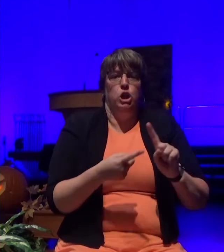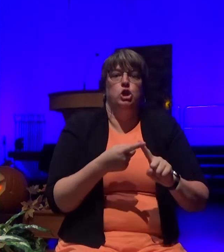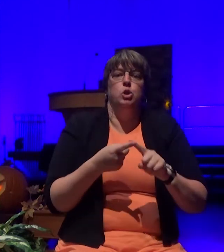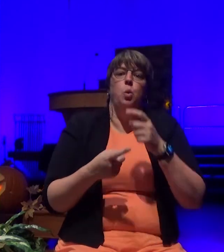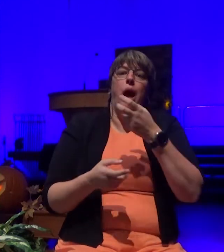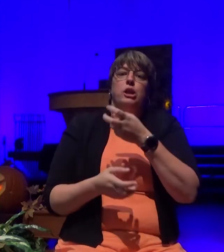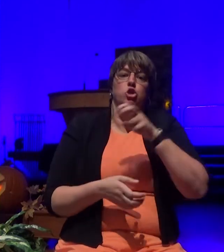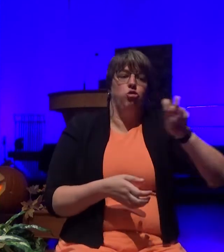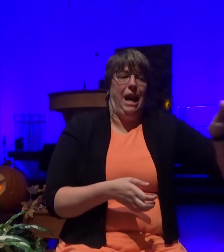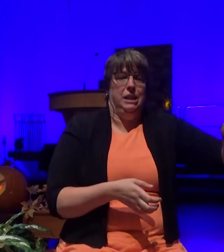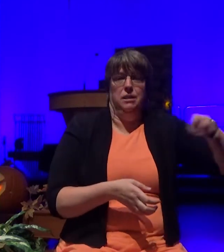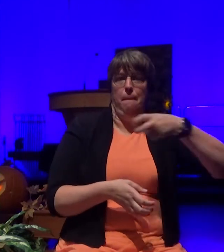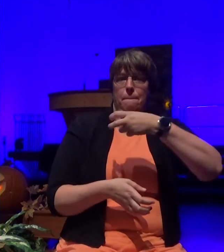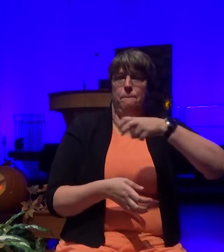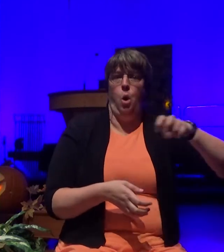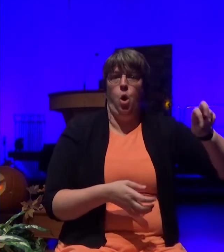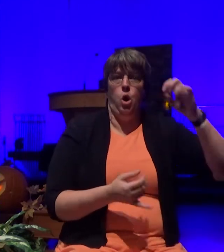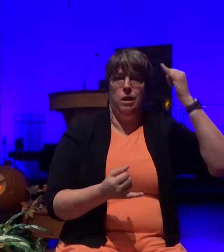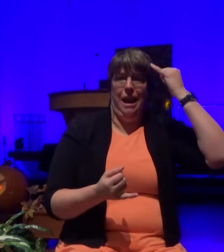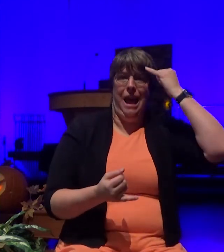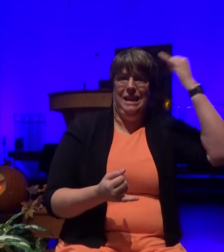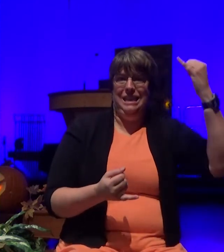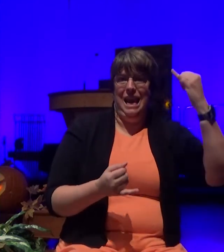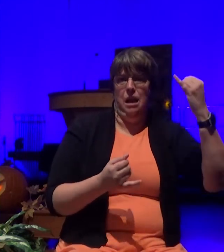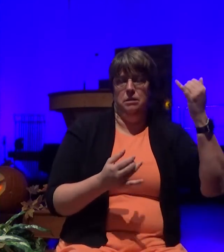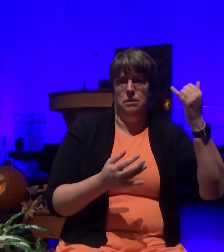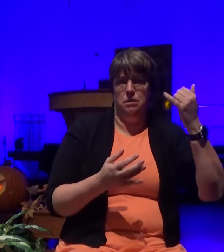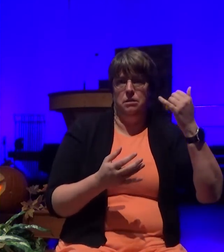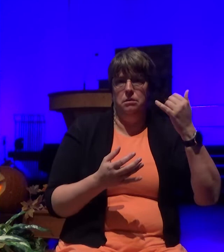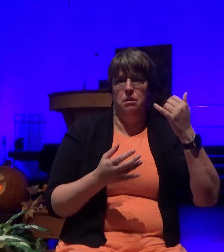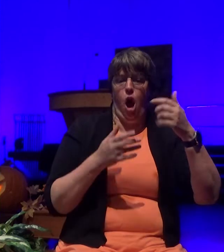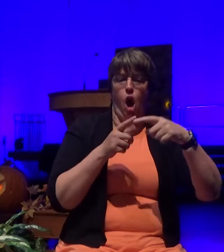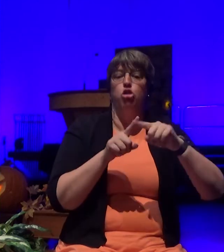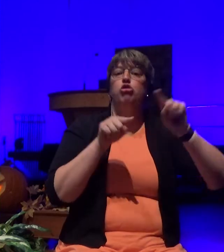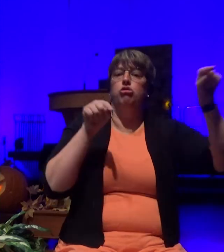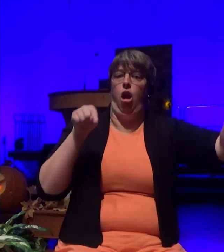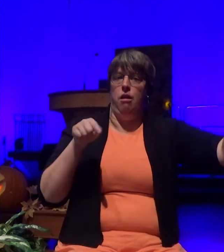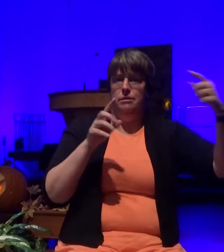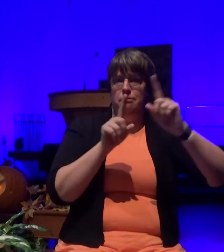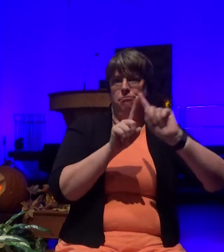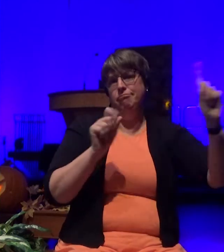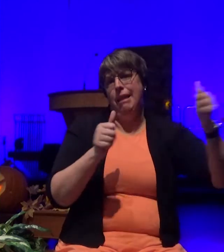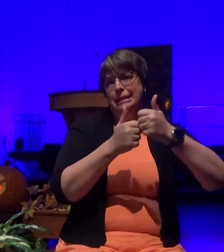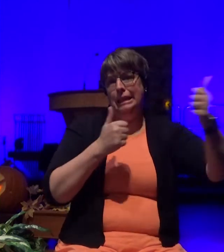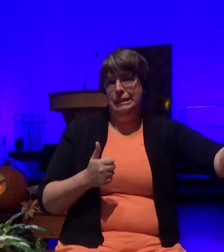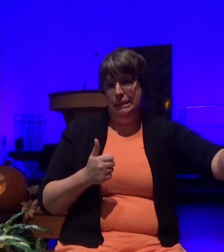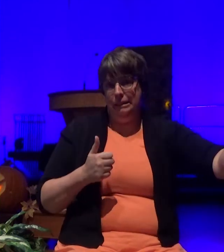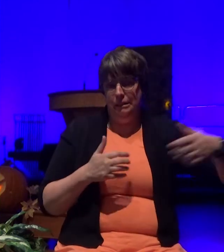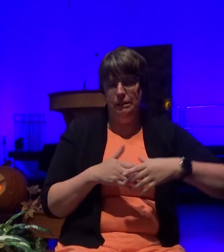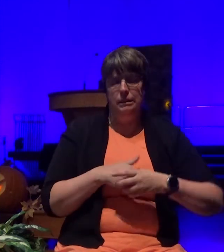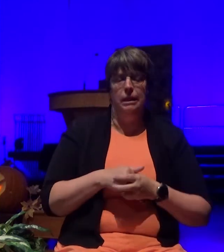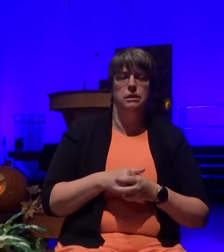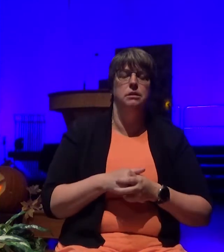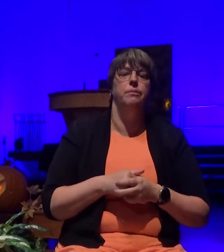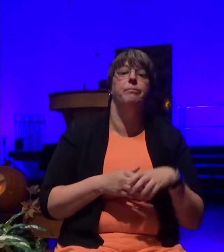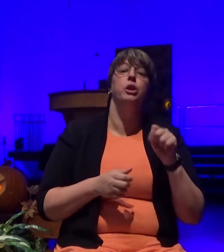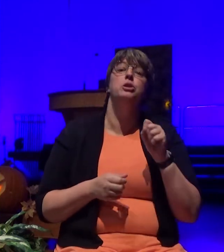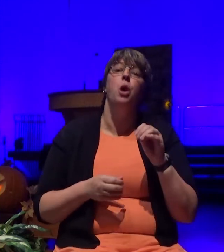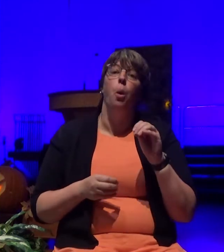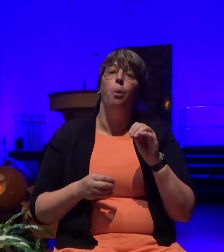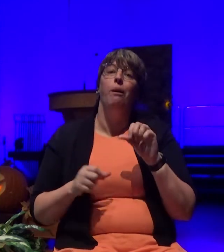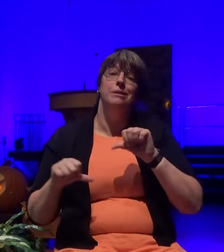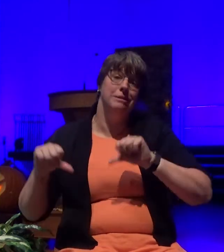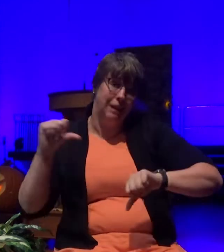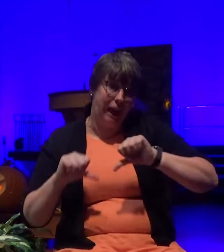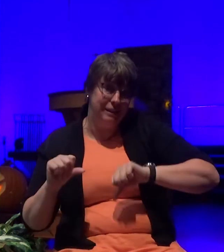us. It's opening up all sorts of things. So science itself is beginning to accept